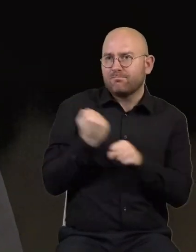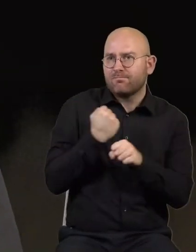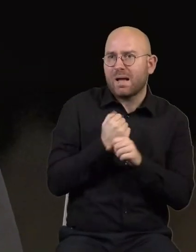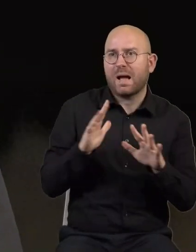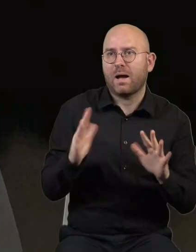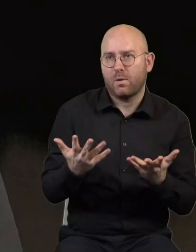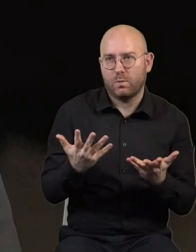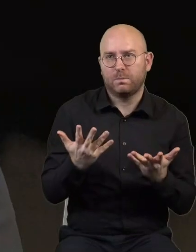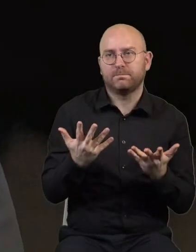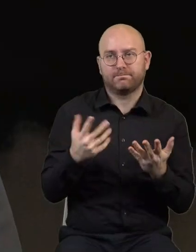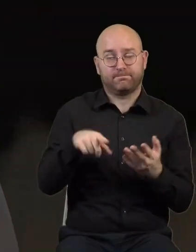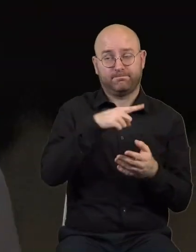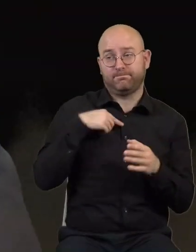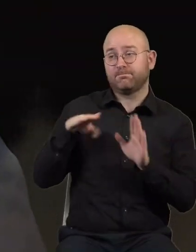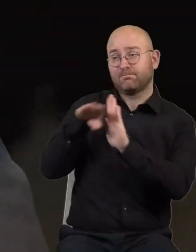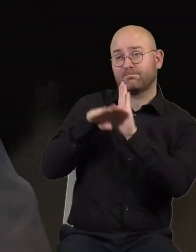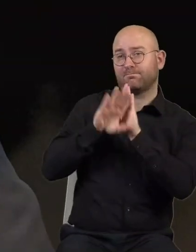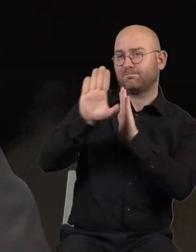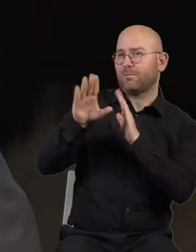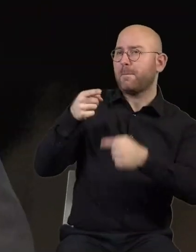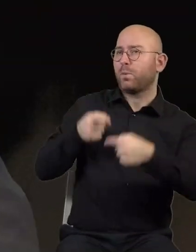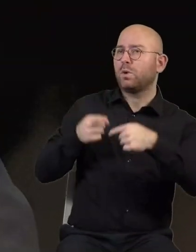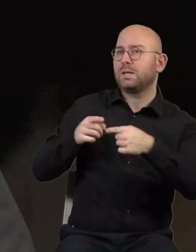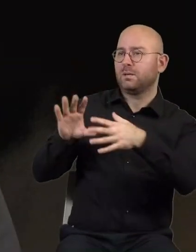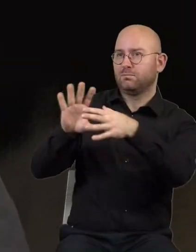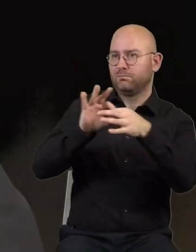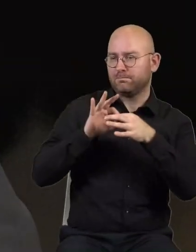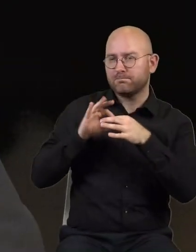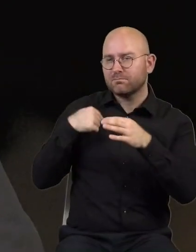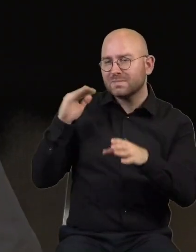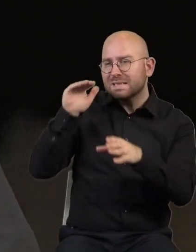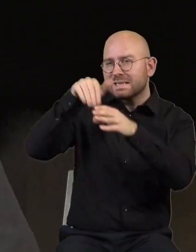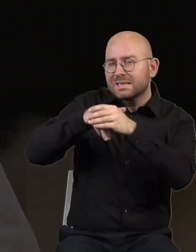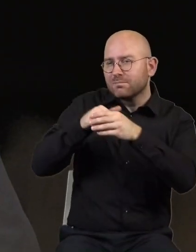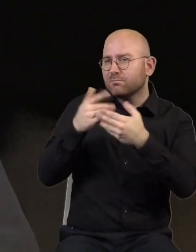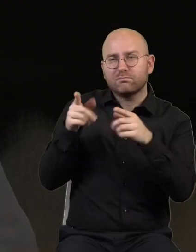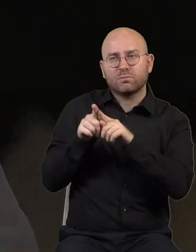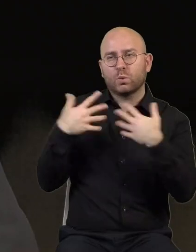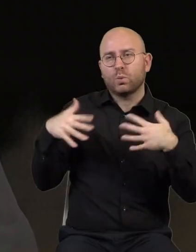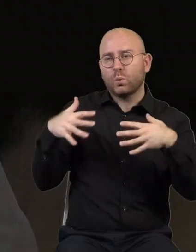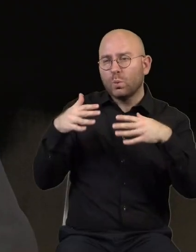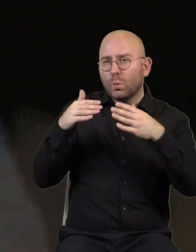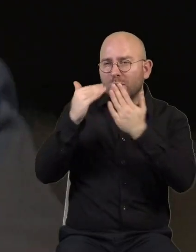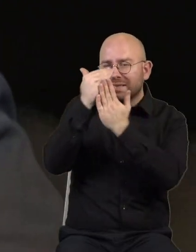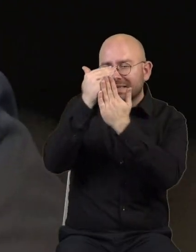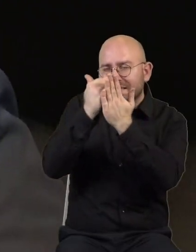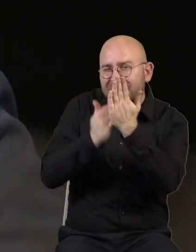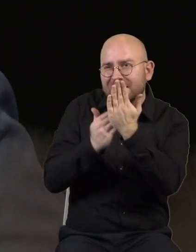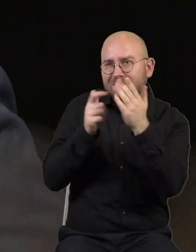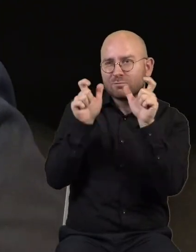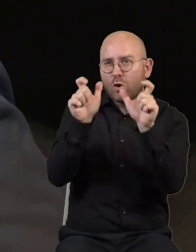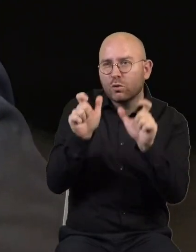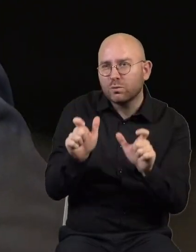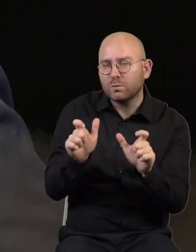funds. Like, well, I should not maybe elaborate too much on the other funds, but very